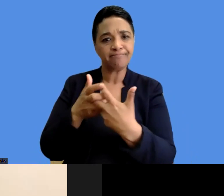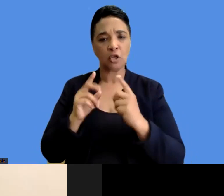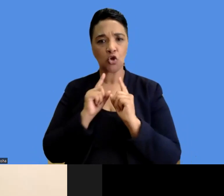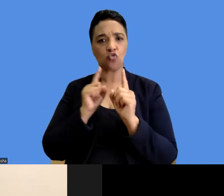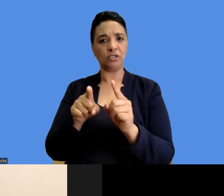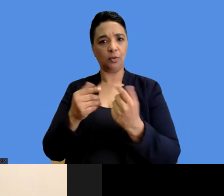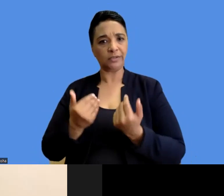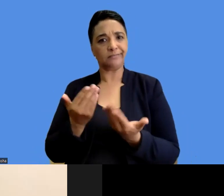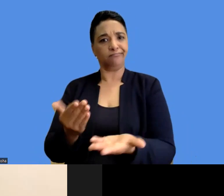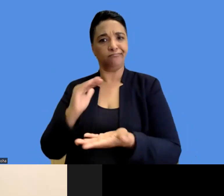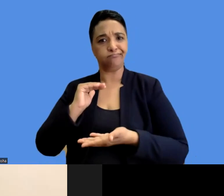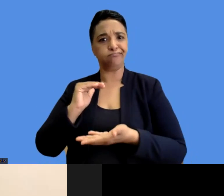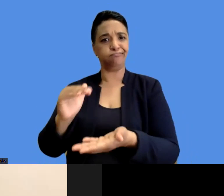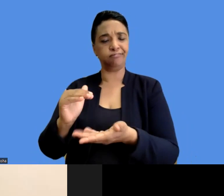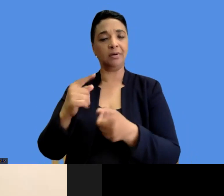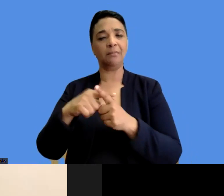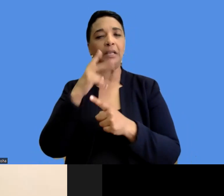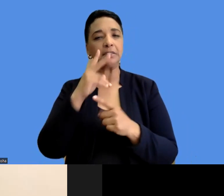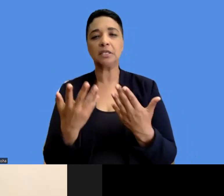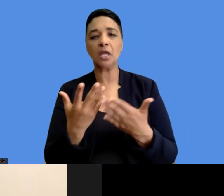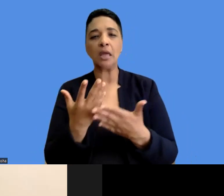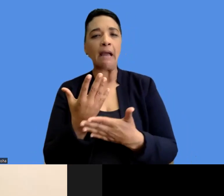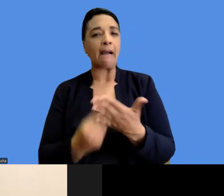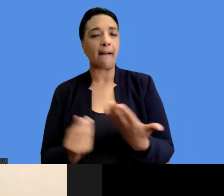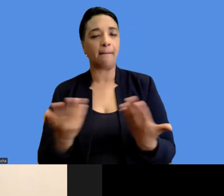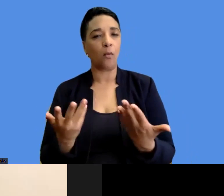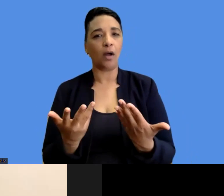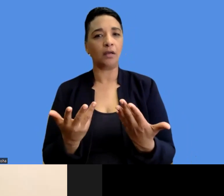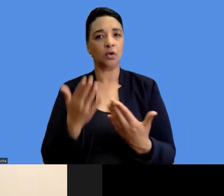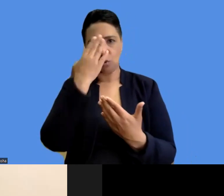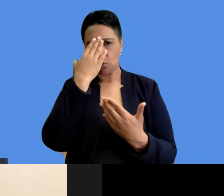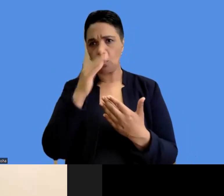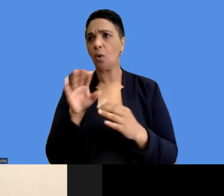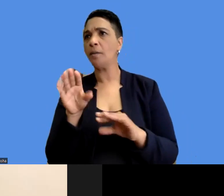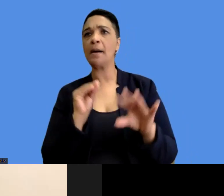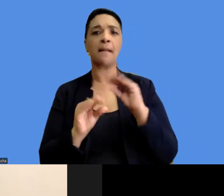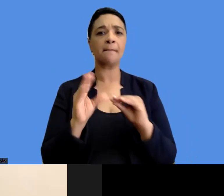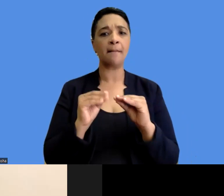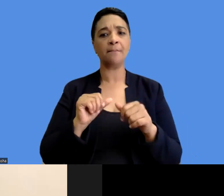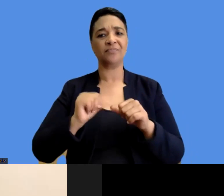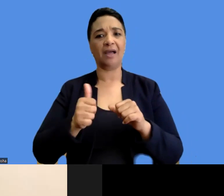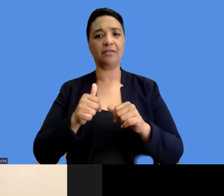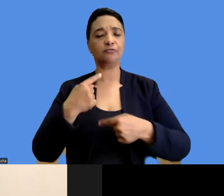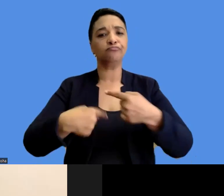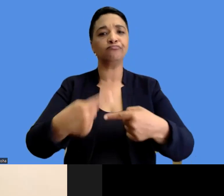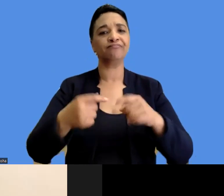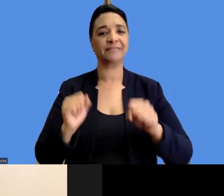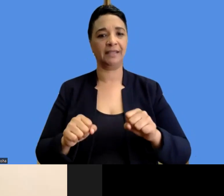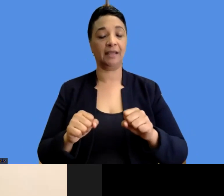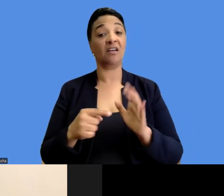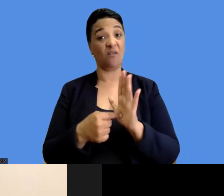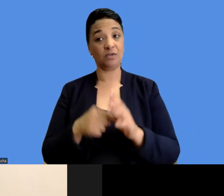gap in that, and what is the learn that we can take from other cross issues such as gender and so